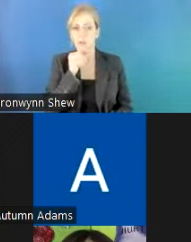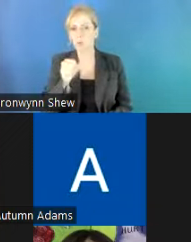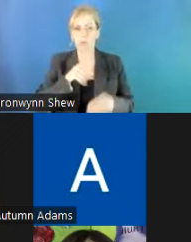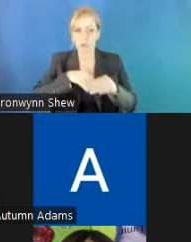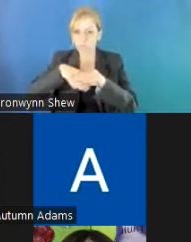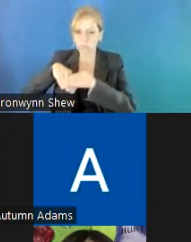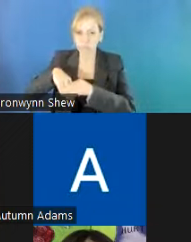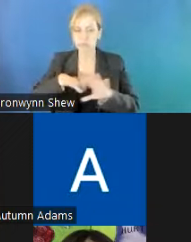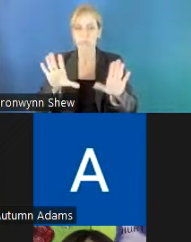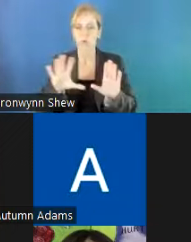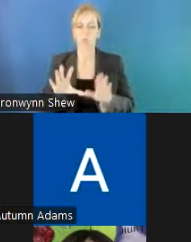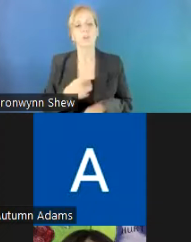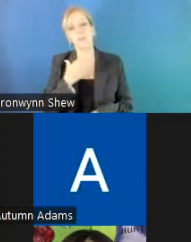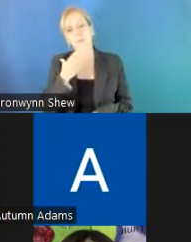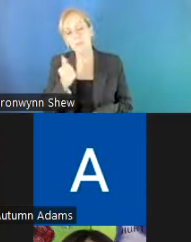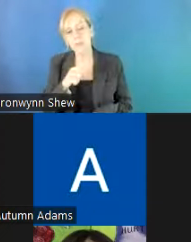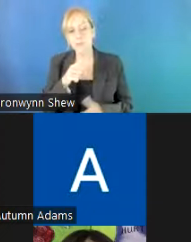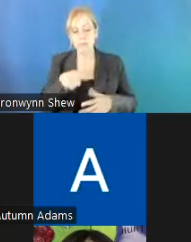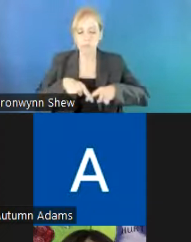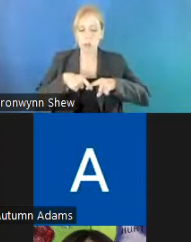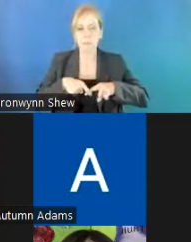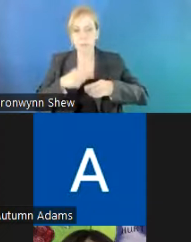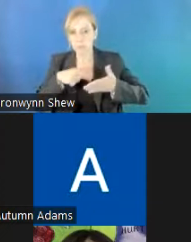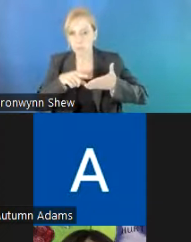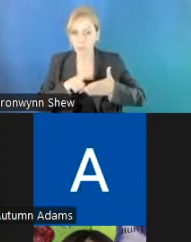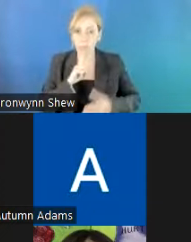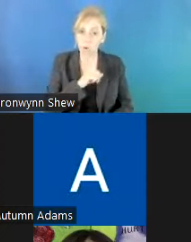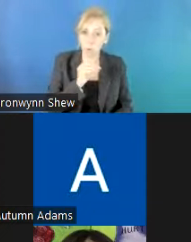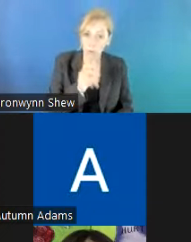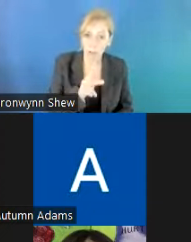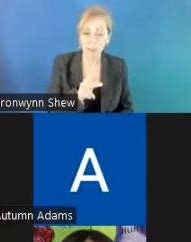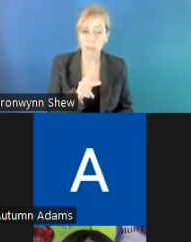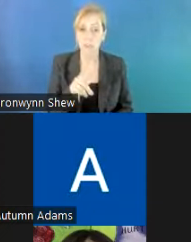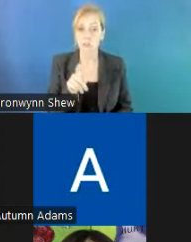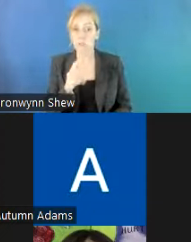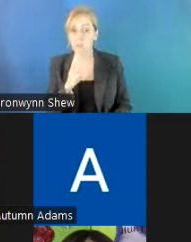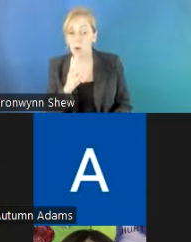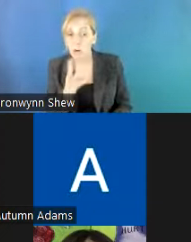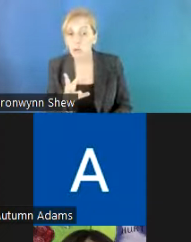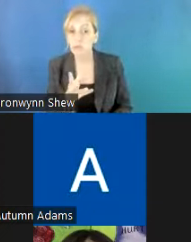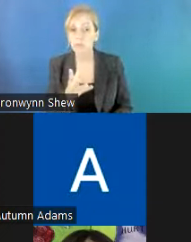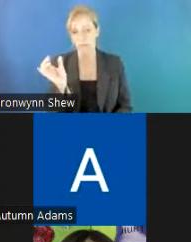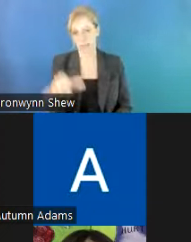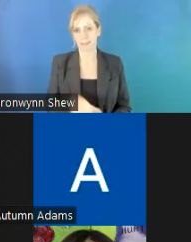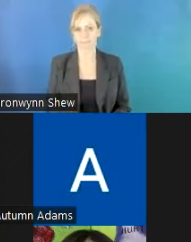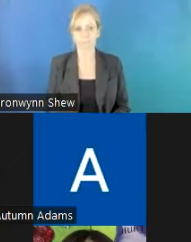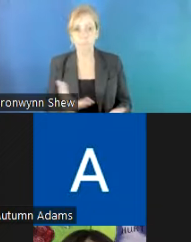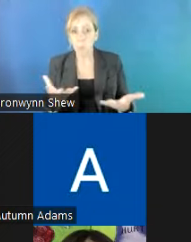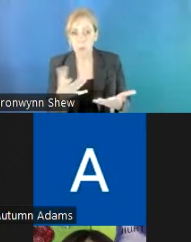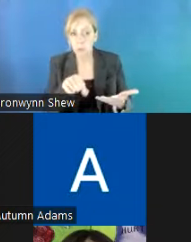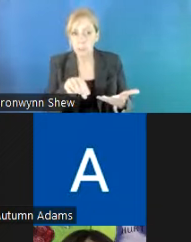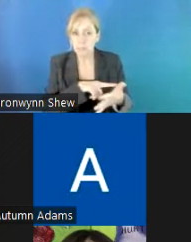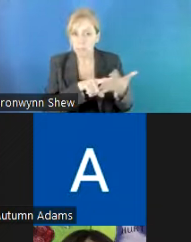you okay? Do you need a drink of water? Anything like that? Is there anything that you need?